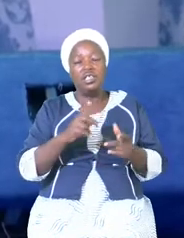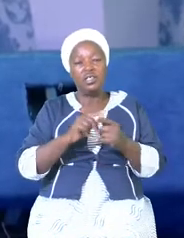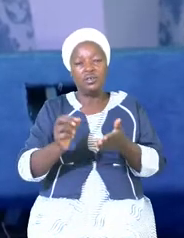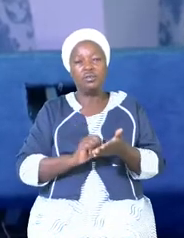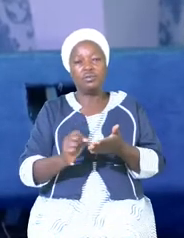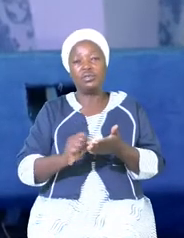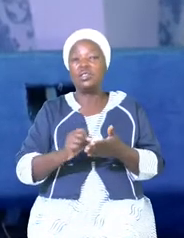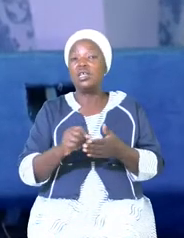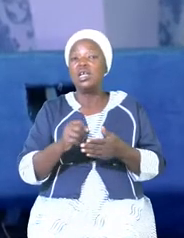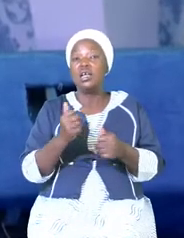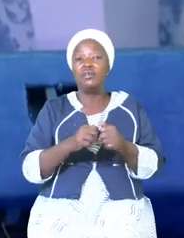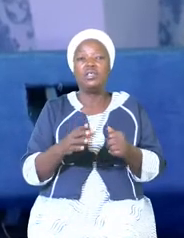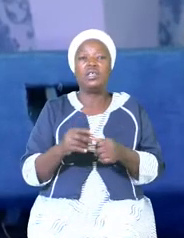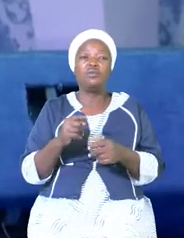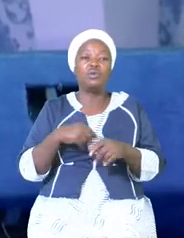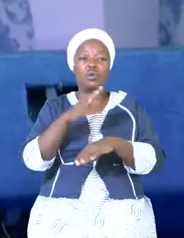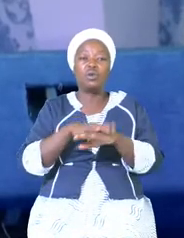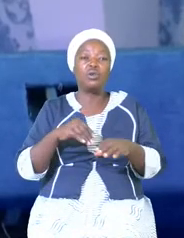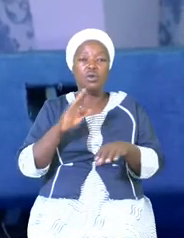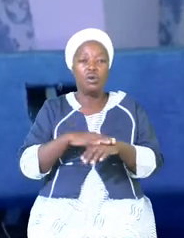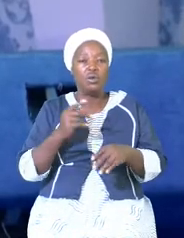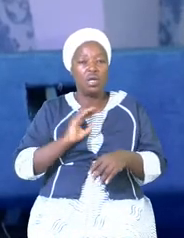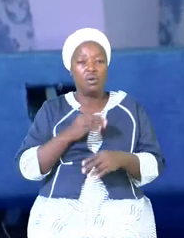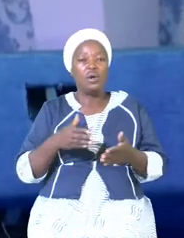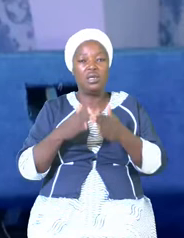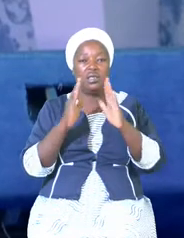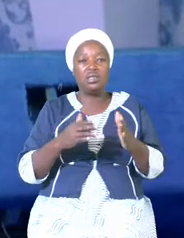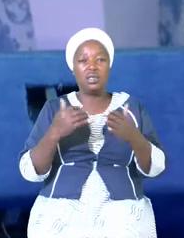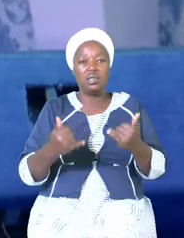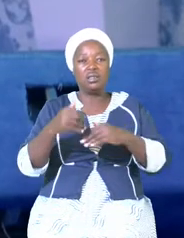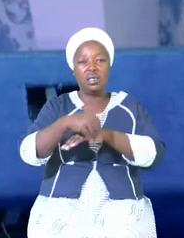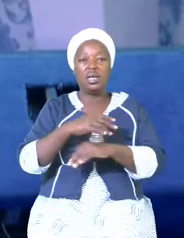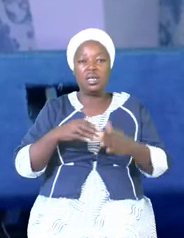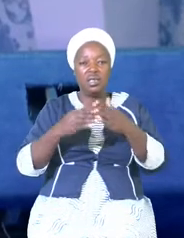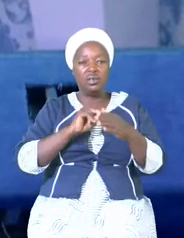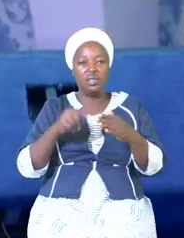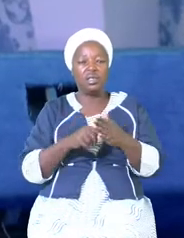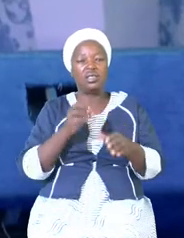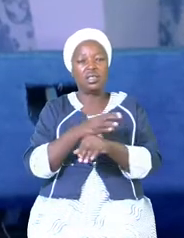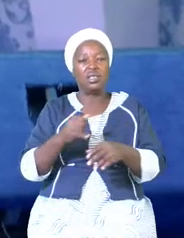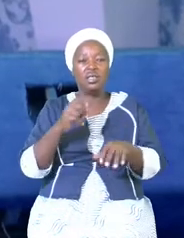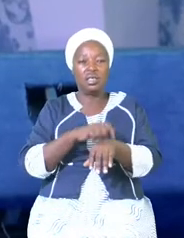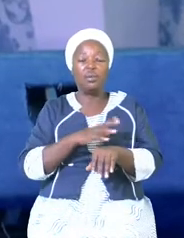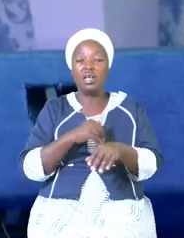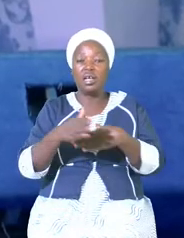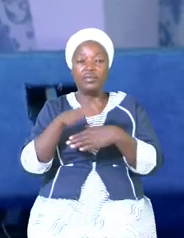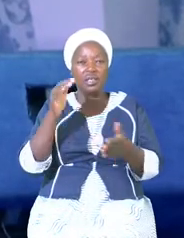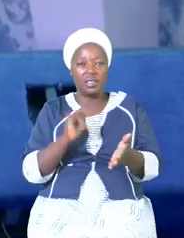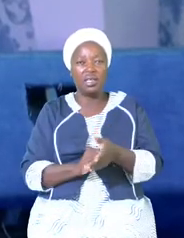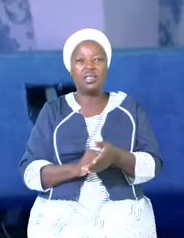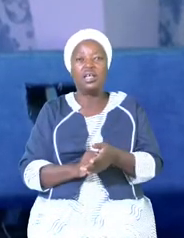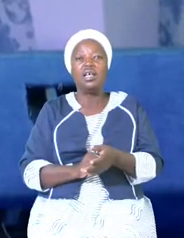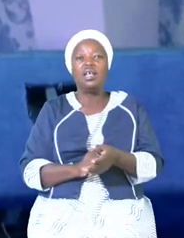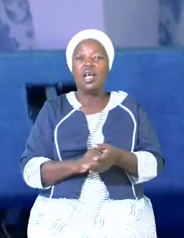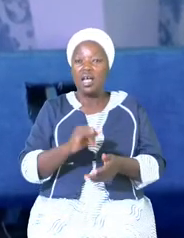is moderating tonight to come and lead us in this counseling time. And then after that, I'll come for the